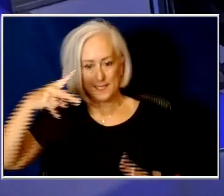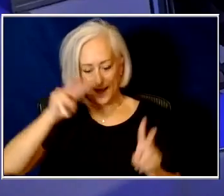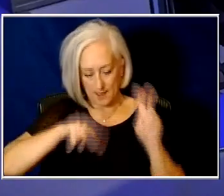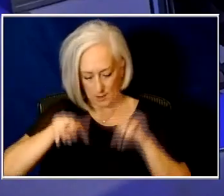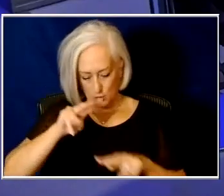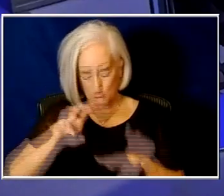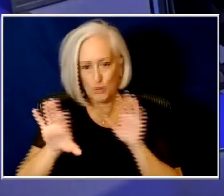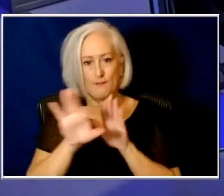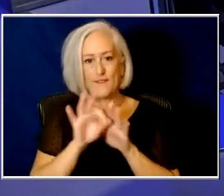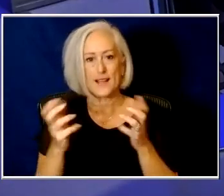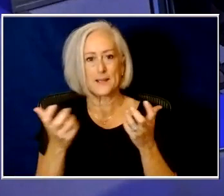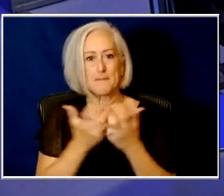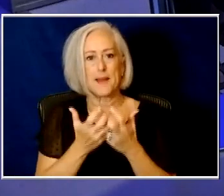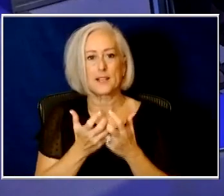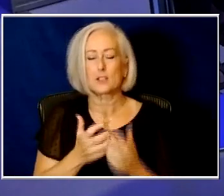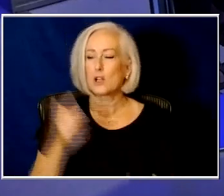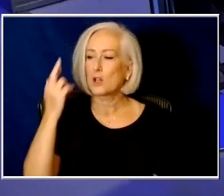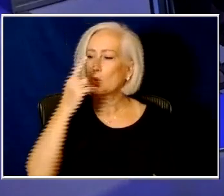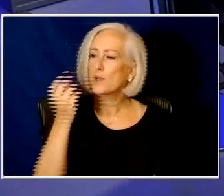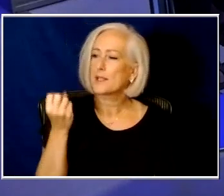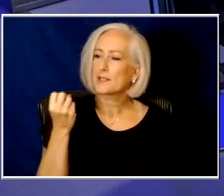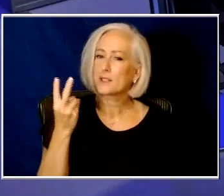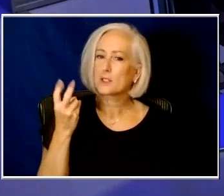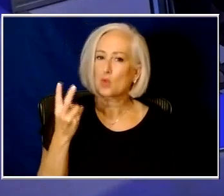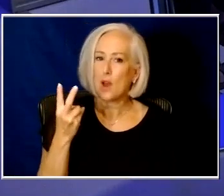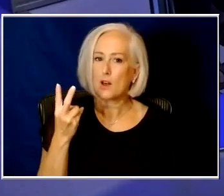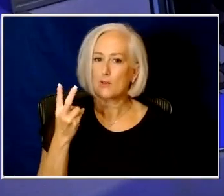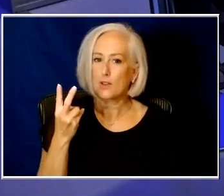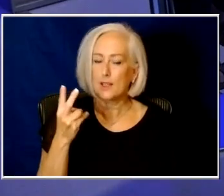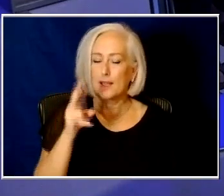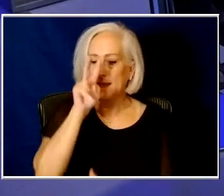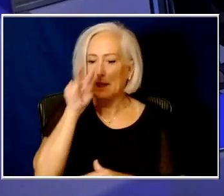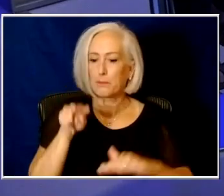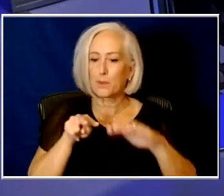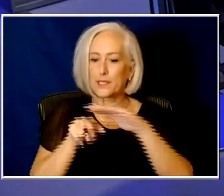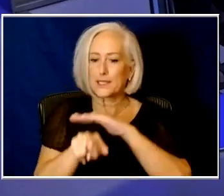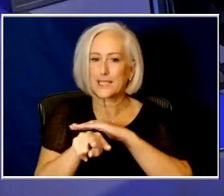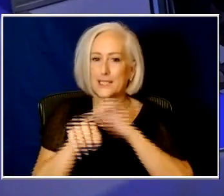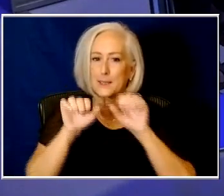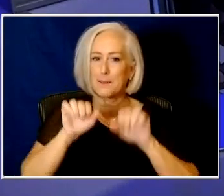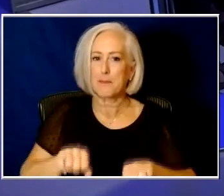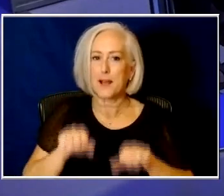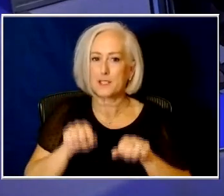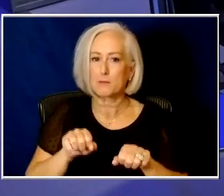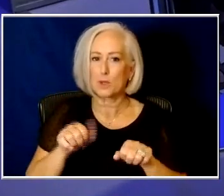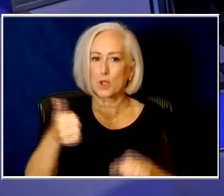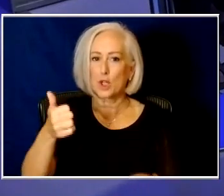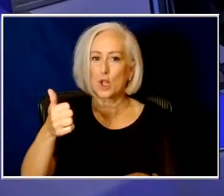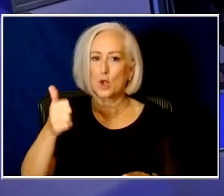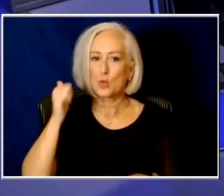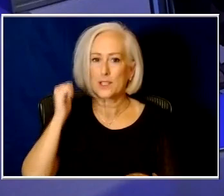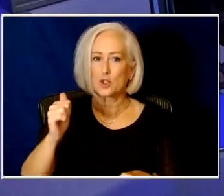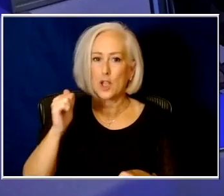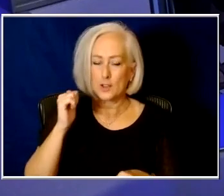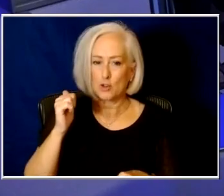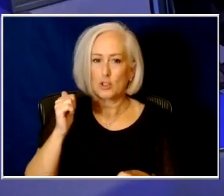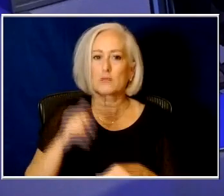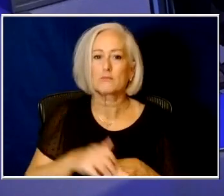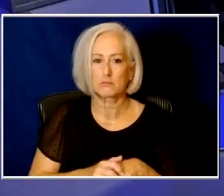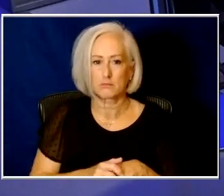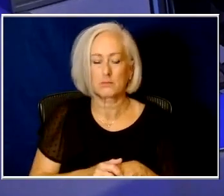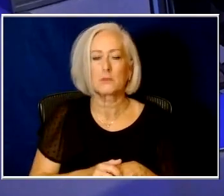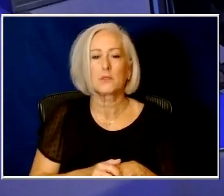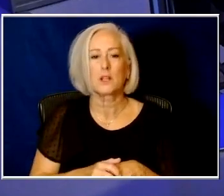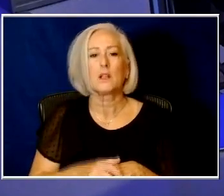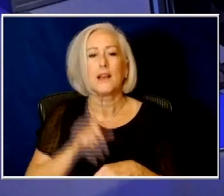those 12 is that they predict a lot of trouble with rejection, and therefore if the bone marrows match better on those 12 slots, it doesn't say you're